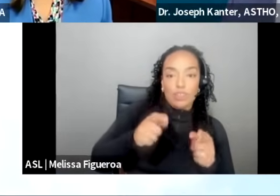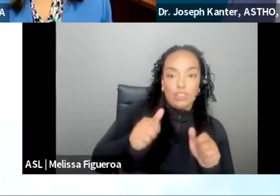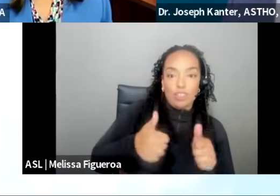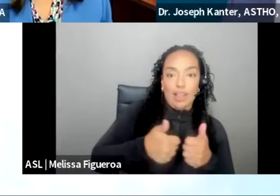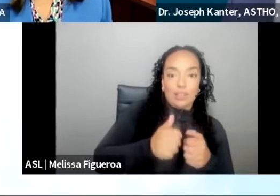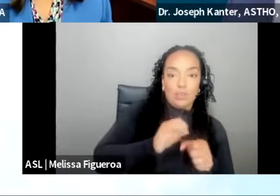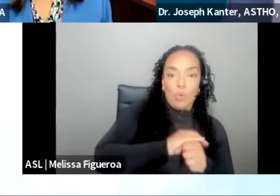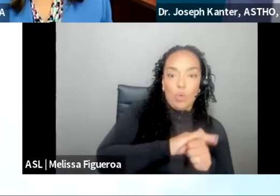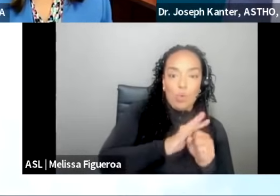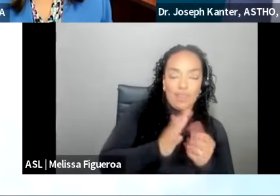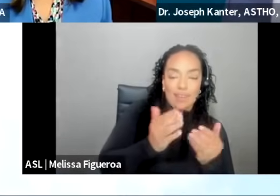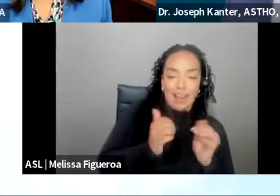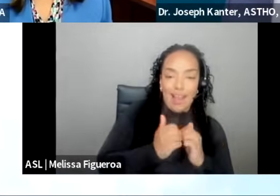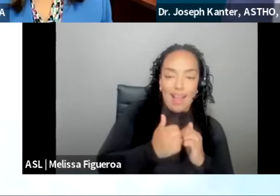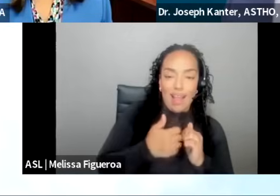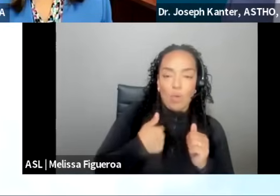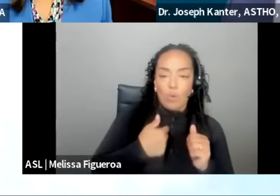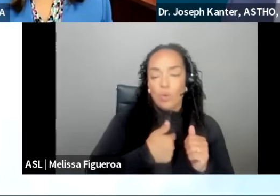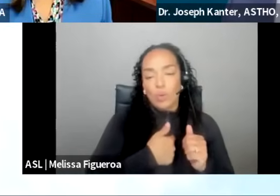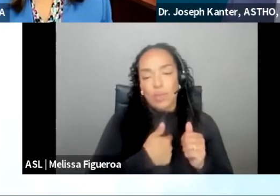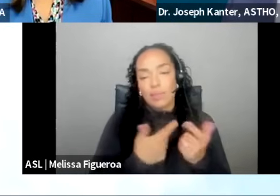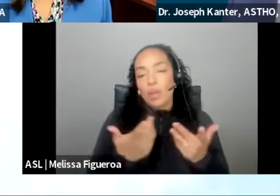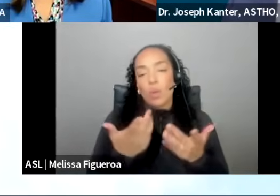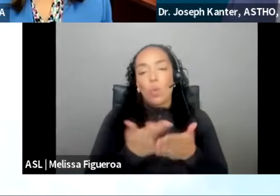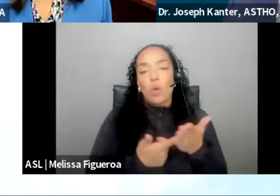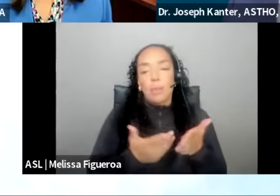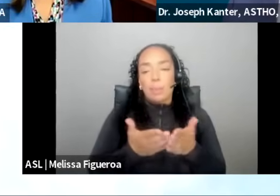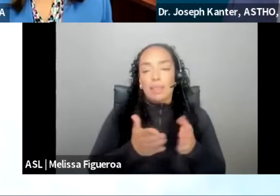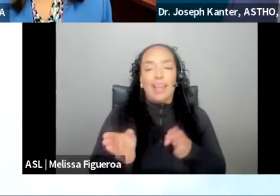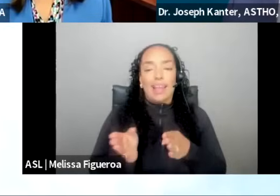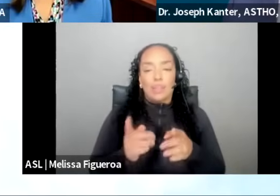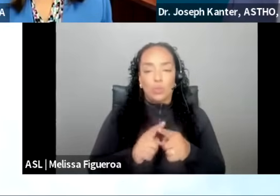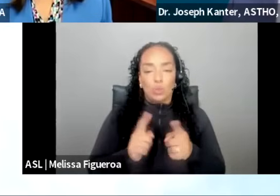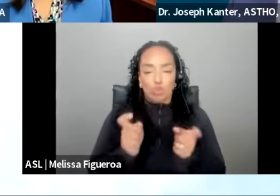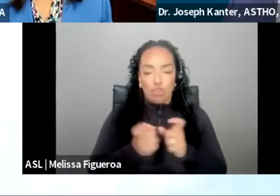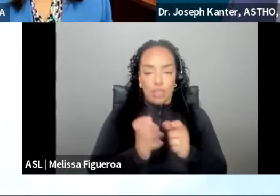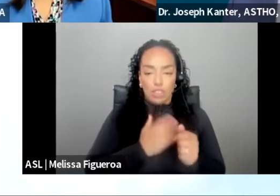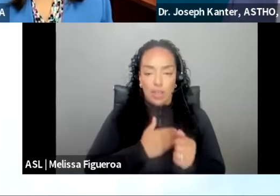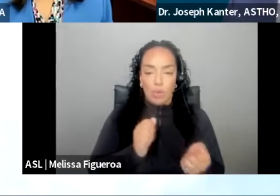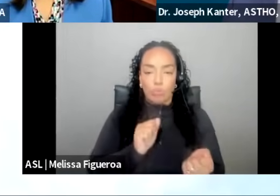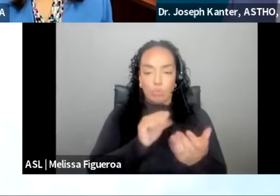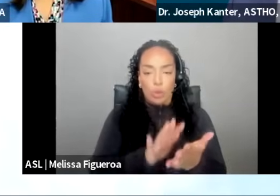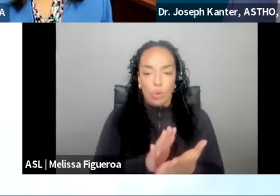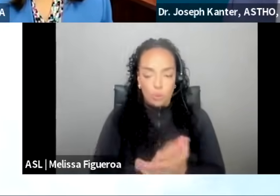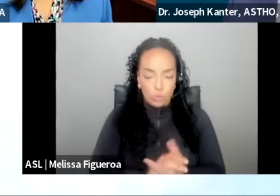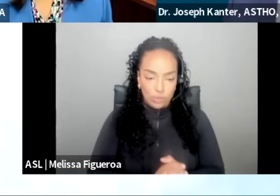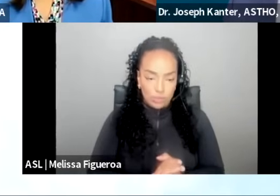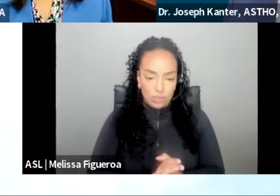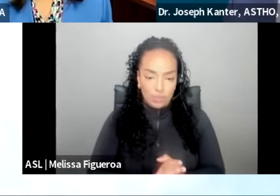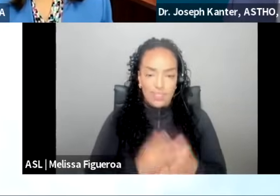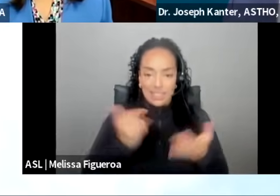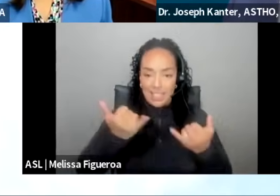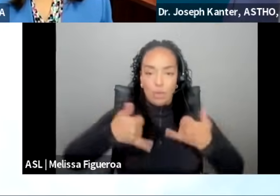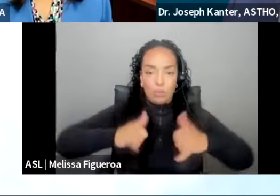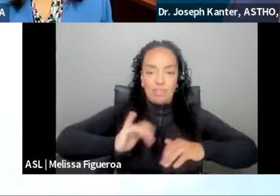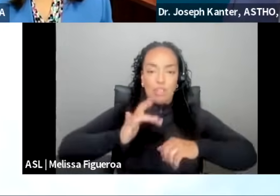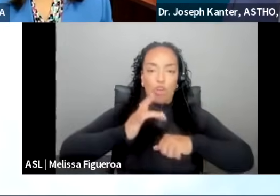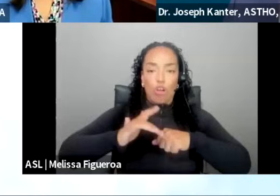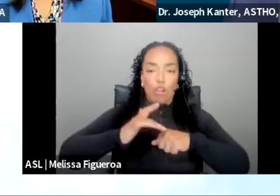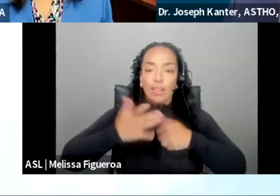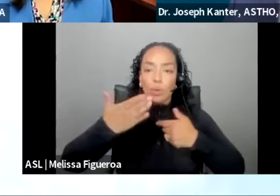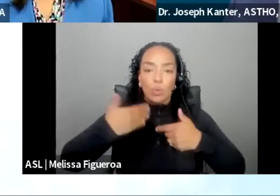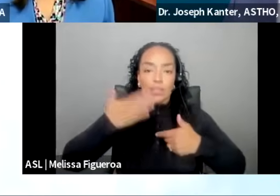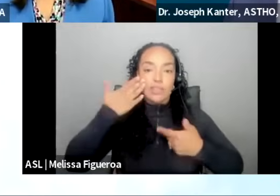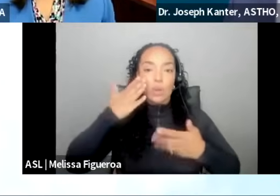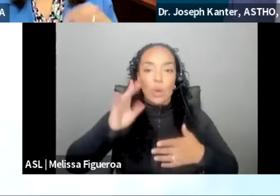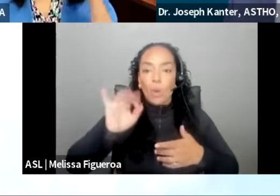kind of what are the plans to change our approach or to, it's early in the game, of course. We don't even know yet whether we